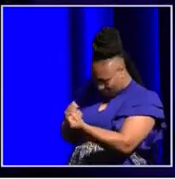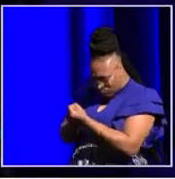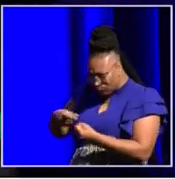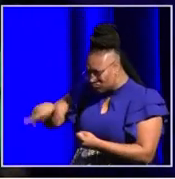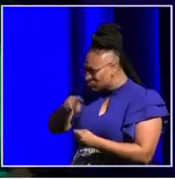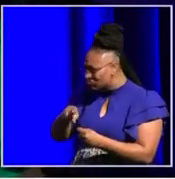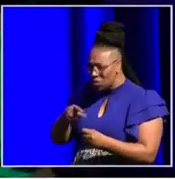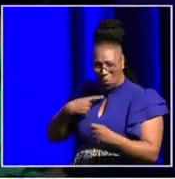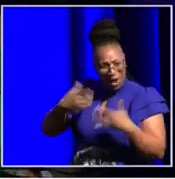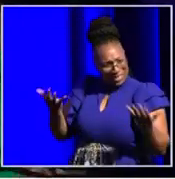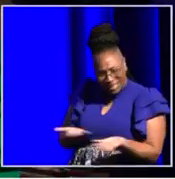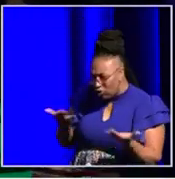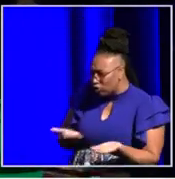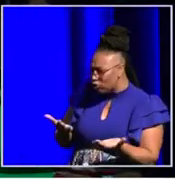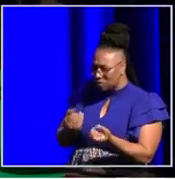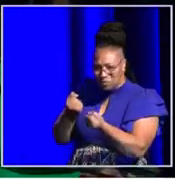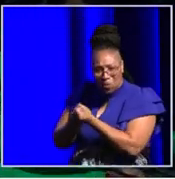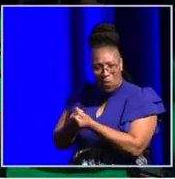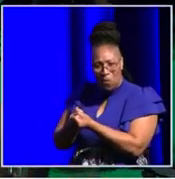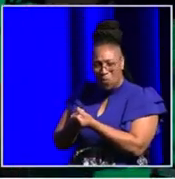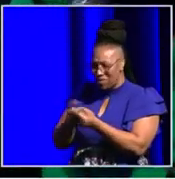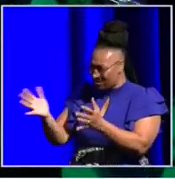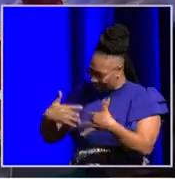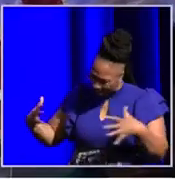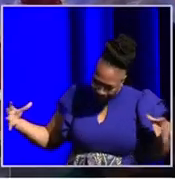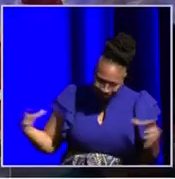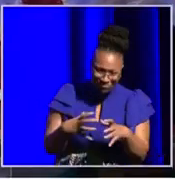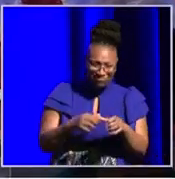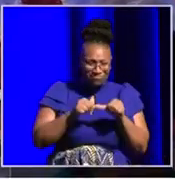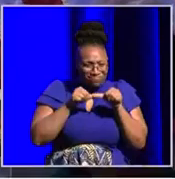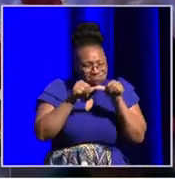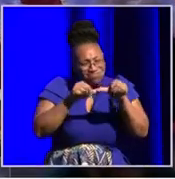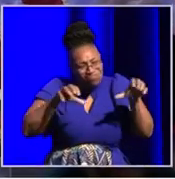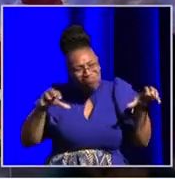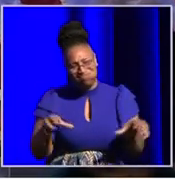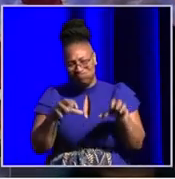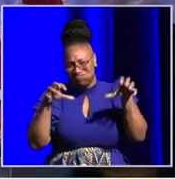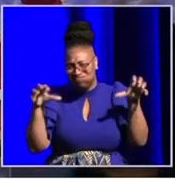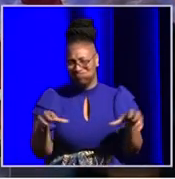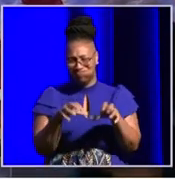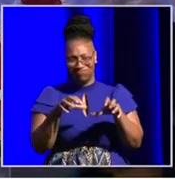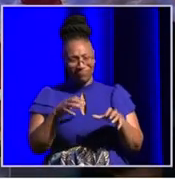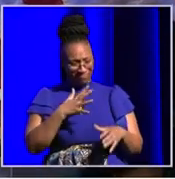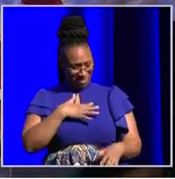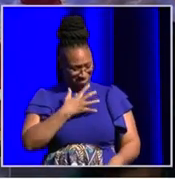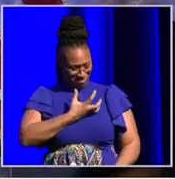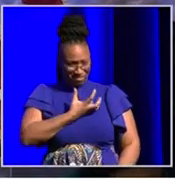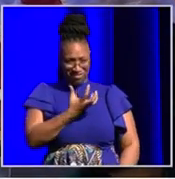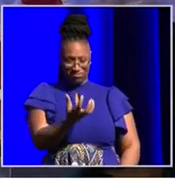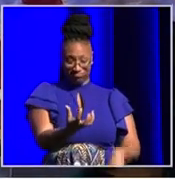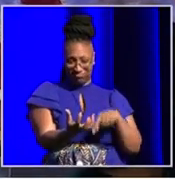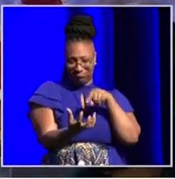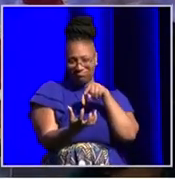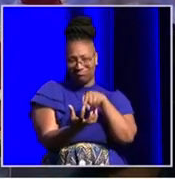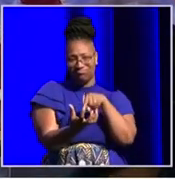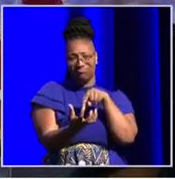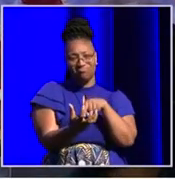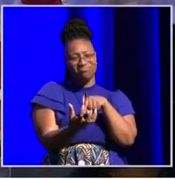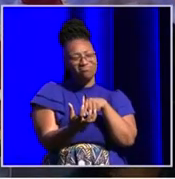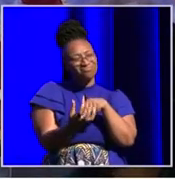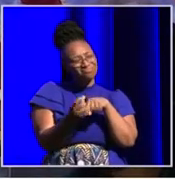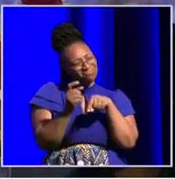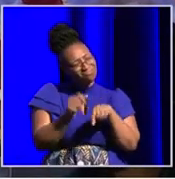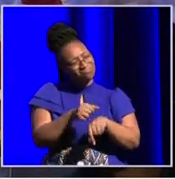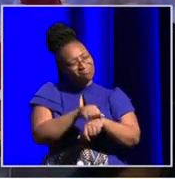I'm going to continue to pour my heart and soul into this work to make sure that we recover from the pandemic stronger, safer, and more prosperous than